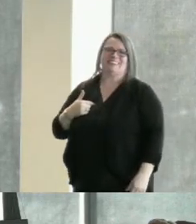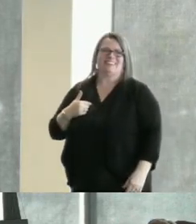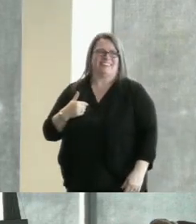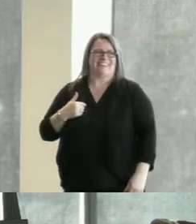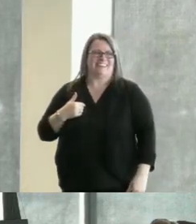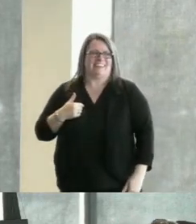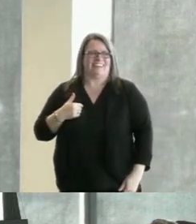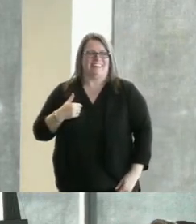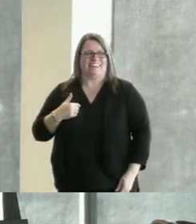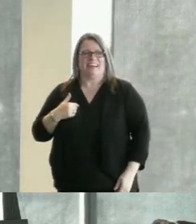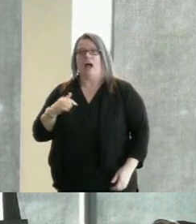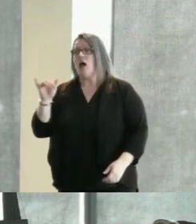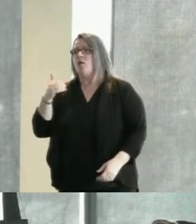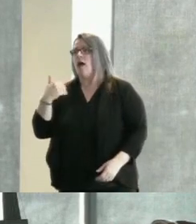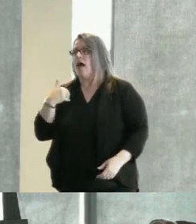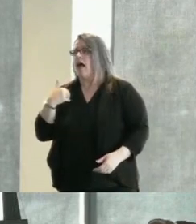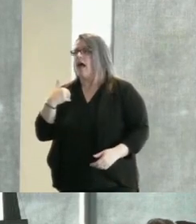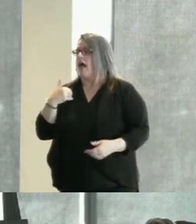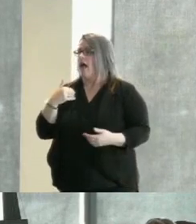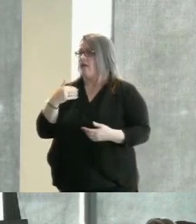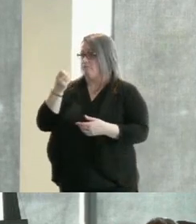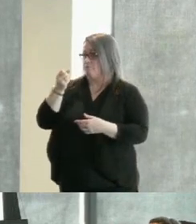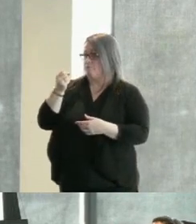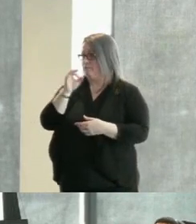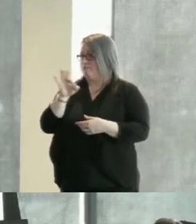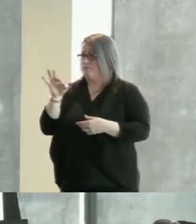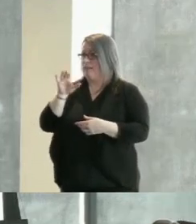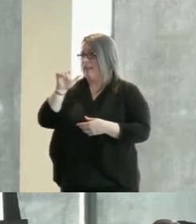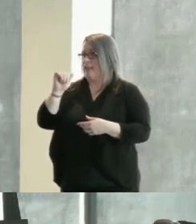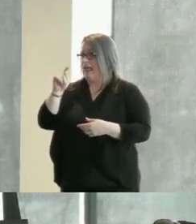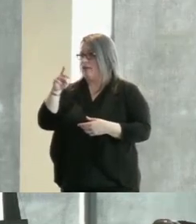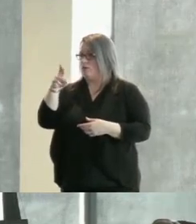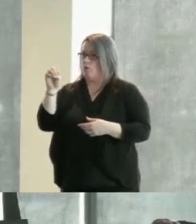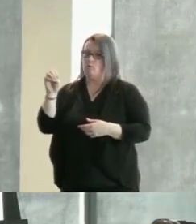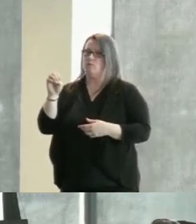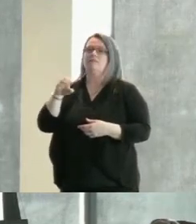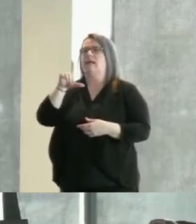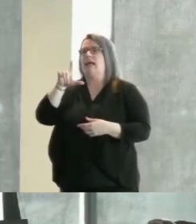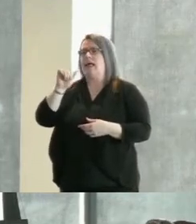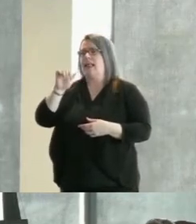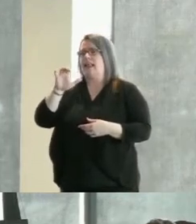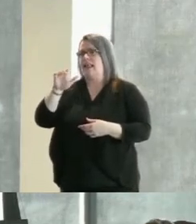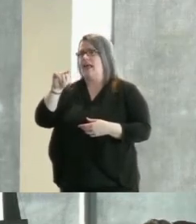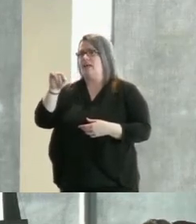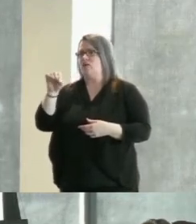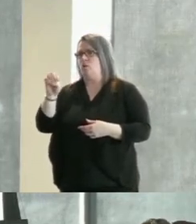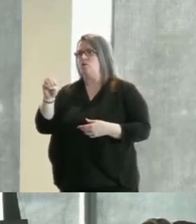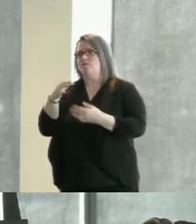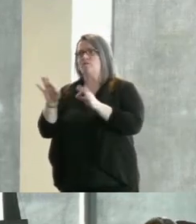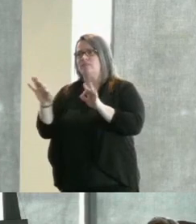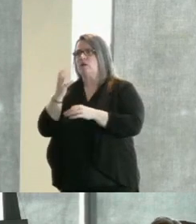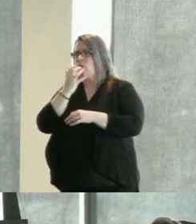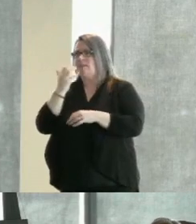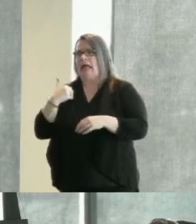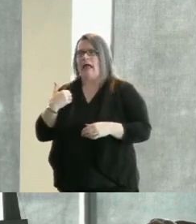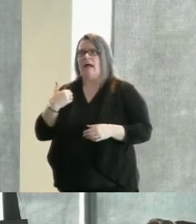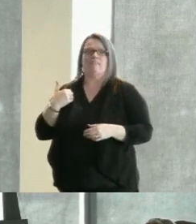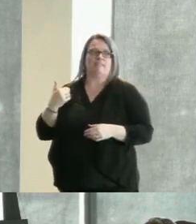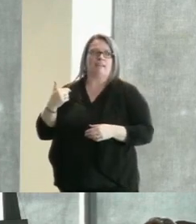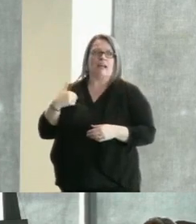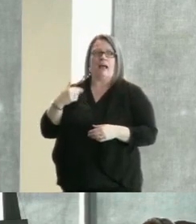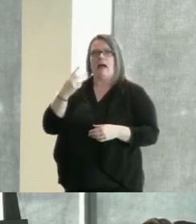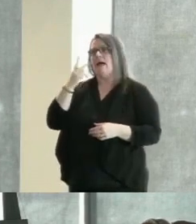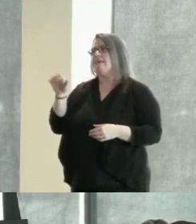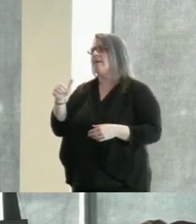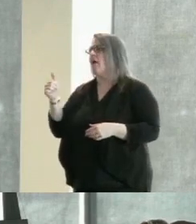and we even had gluten or lactose-free cookies. But I did see pears and bananas for people who have a better